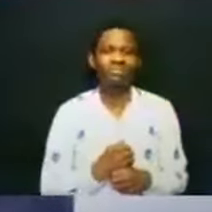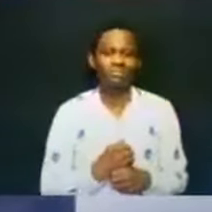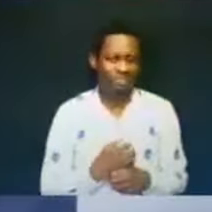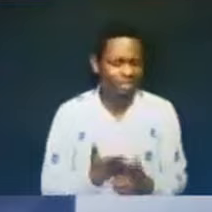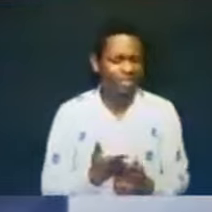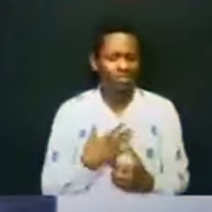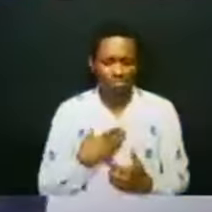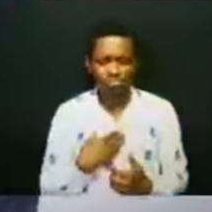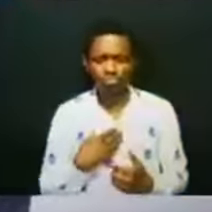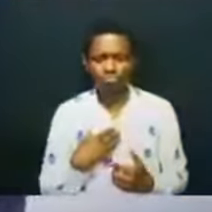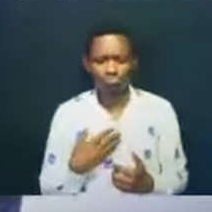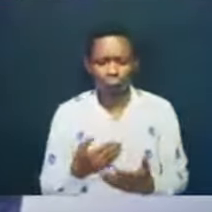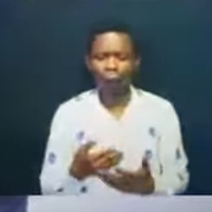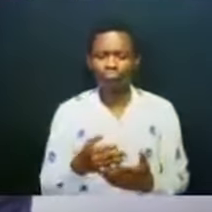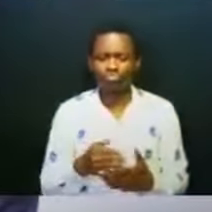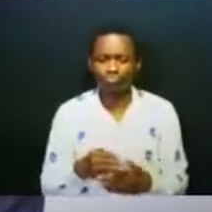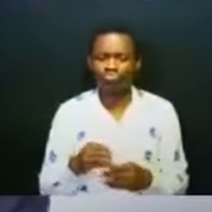children.